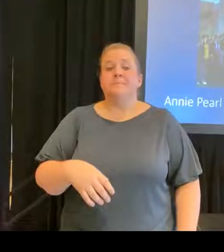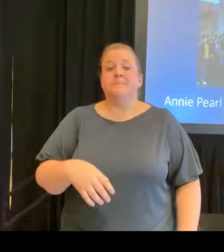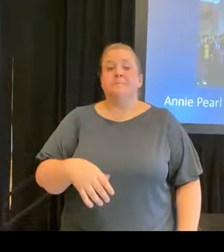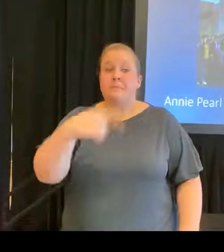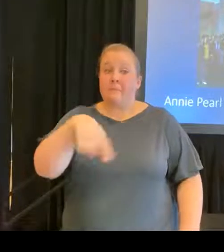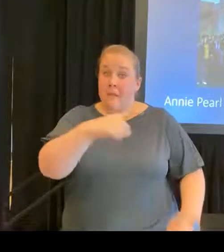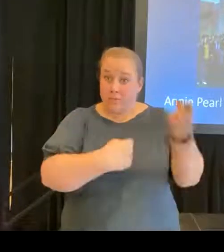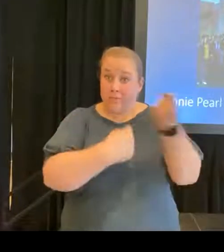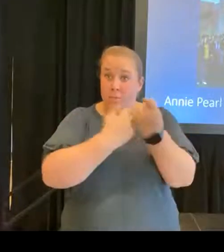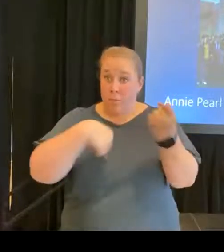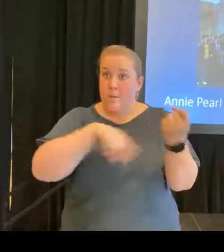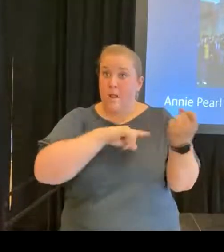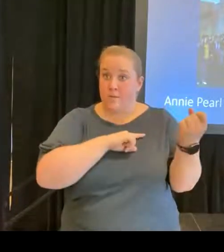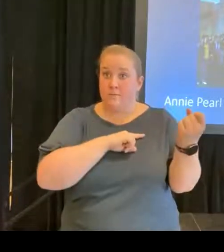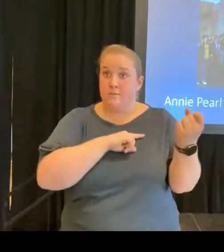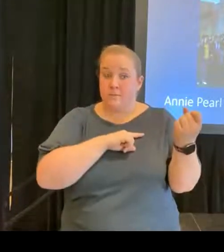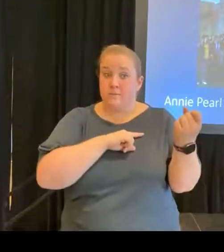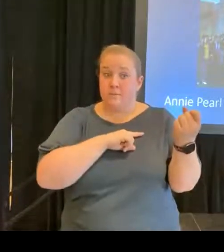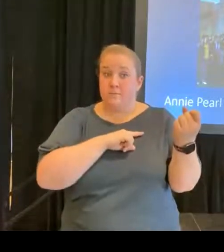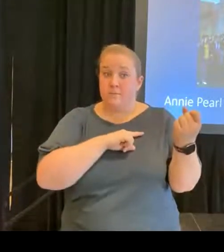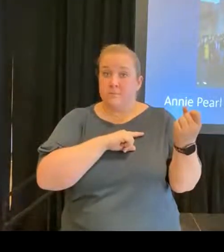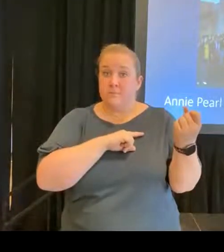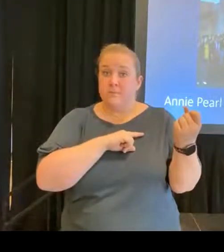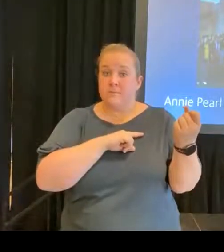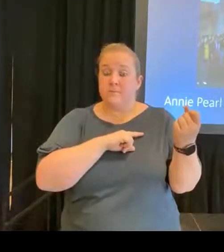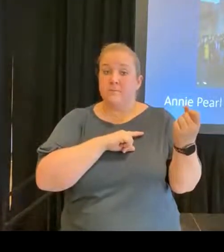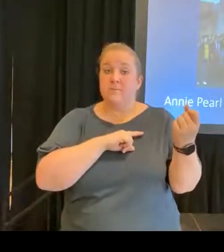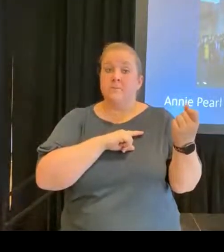who support us,